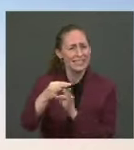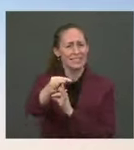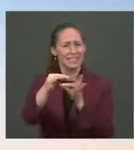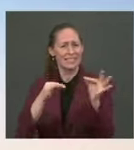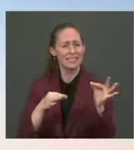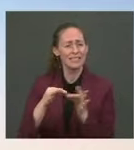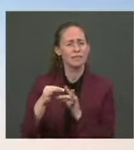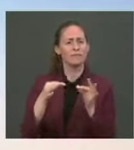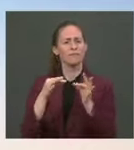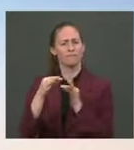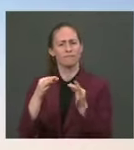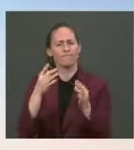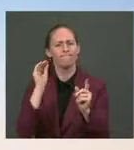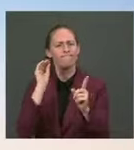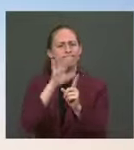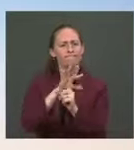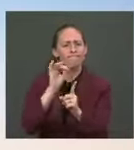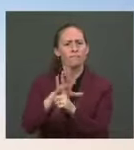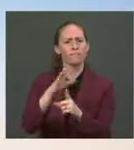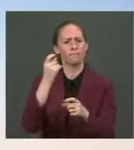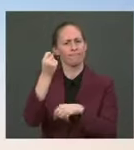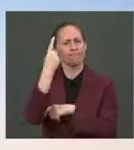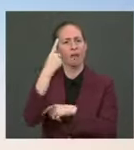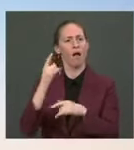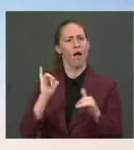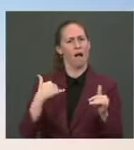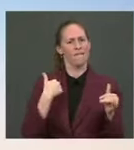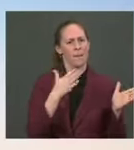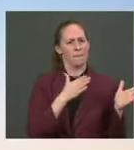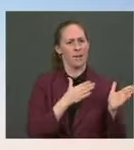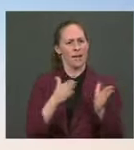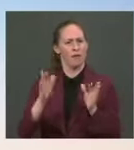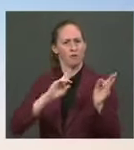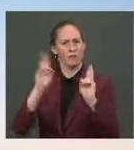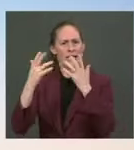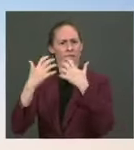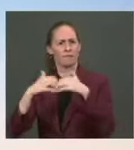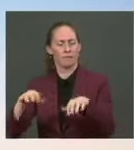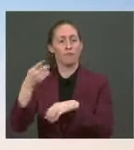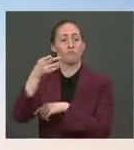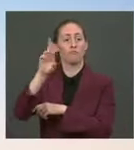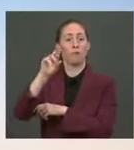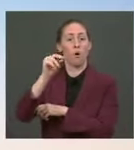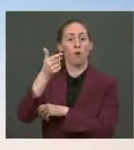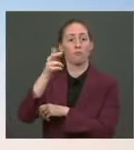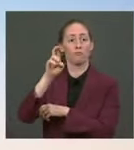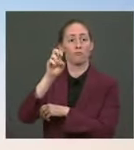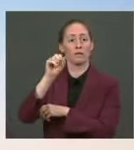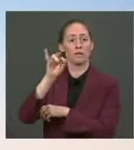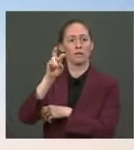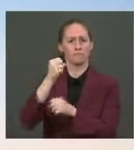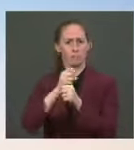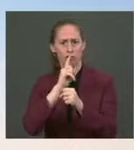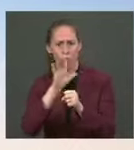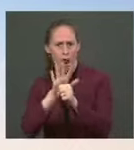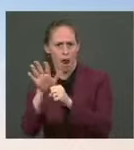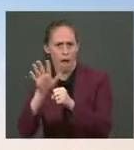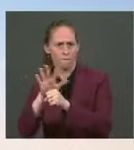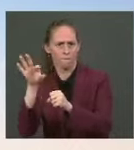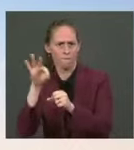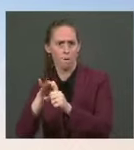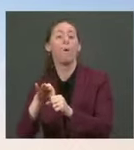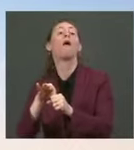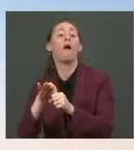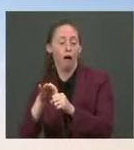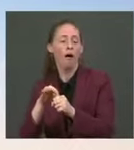that there's a path forward on that. They feel the keys to that is ensuring that there are enough votes to pass that in the Senate. With the support of Senator